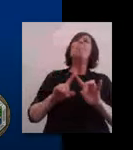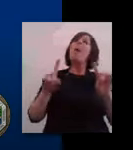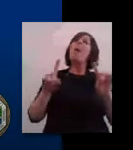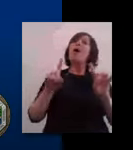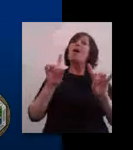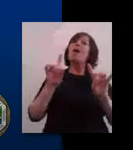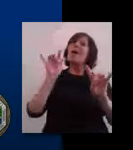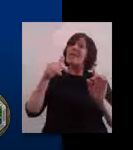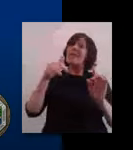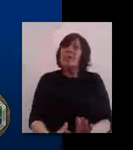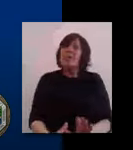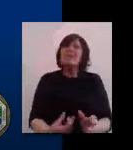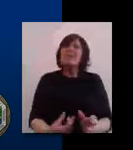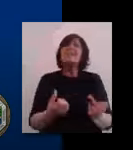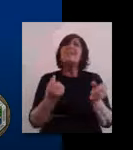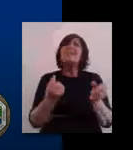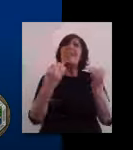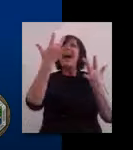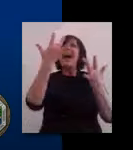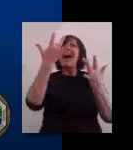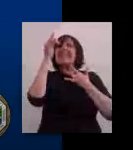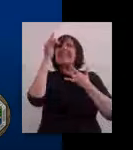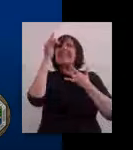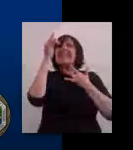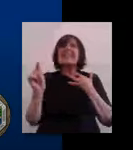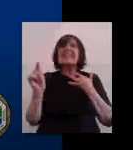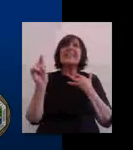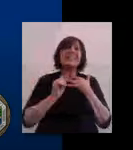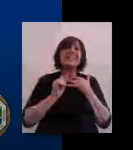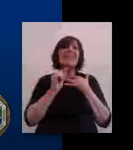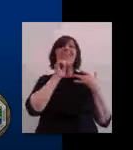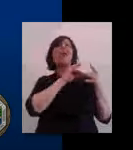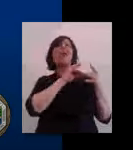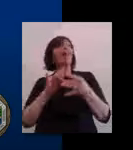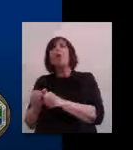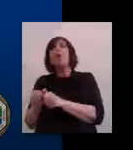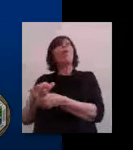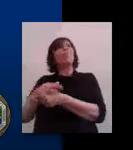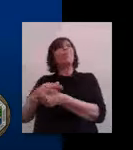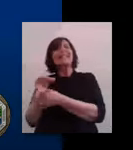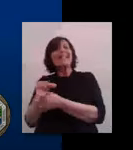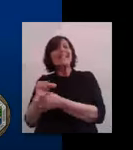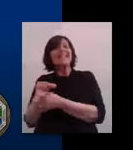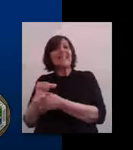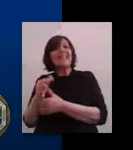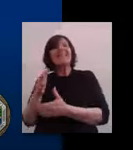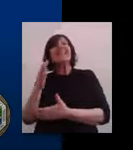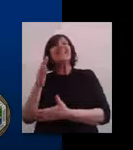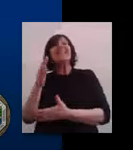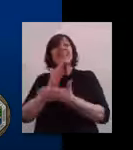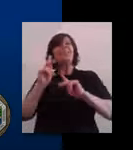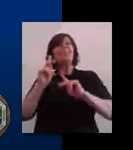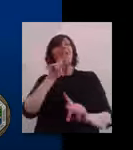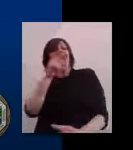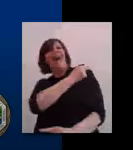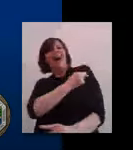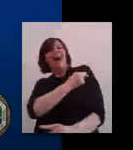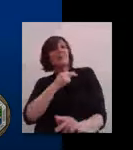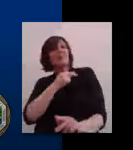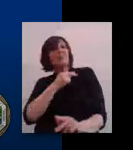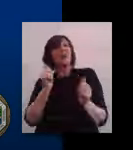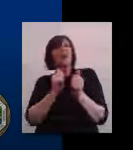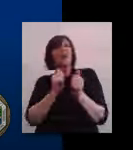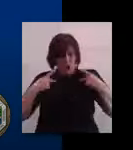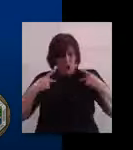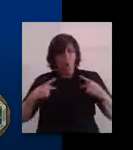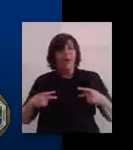out there that's not directly related to COVID-19. And there are individuals who are in the hospital with pneumonia who don't show up in